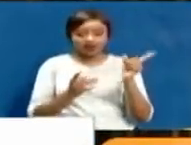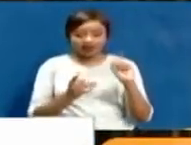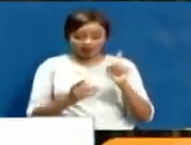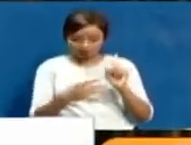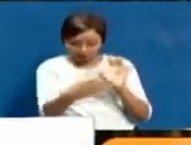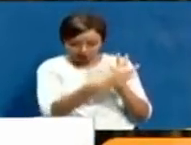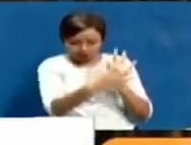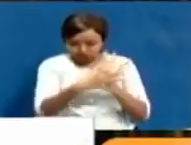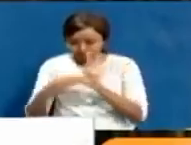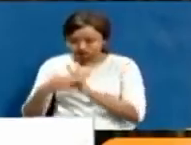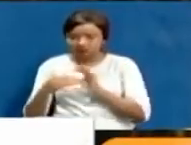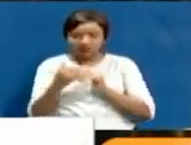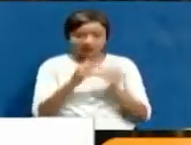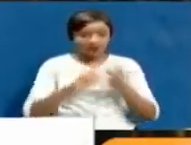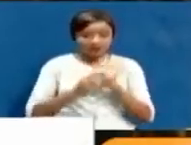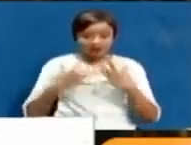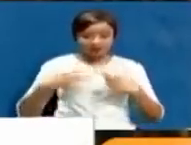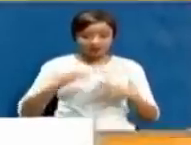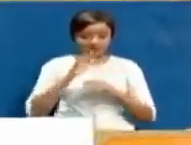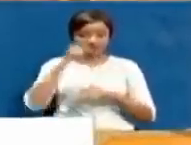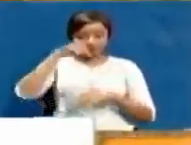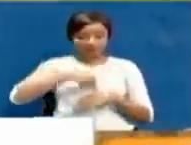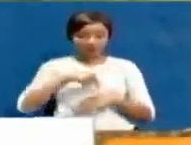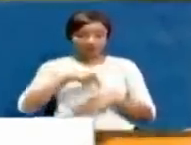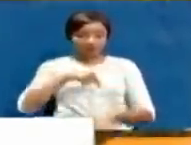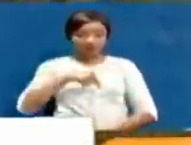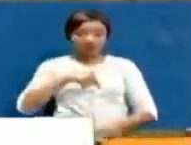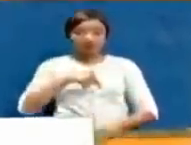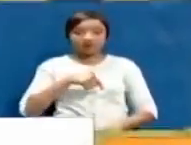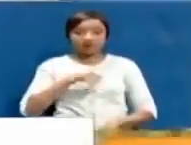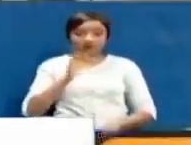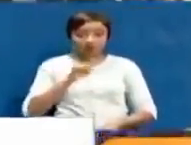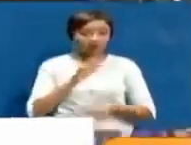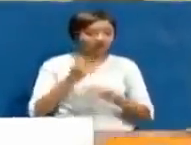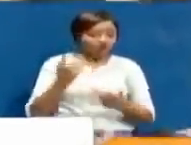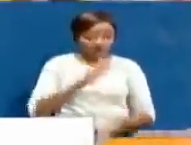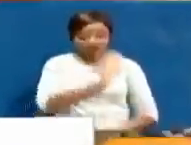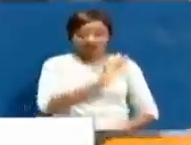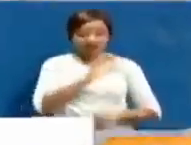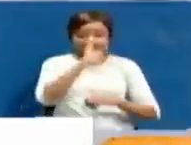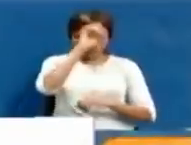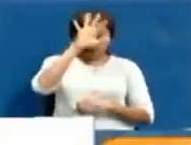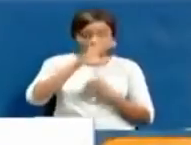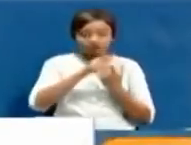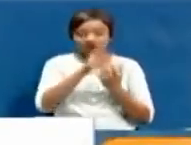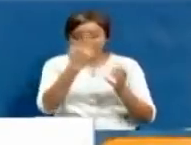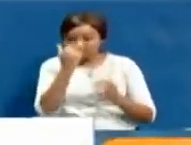hivyo ni kumaanisha kuna watu ambao huwa wanatoka katika hizo kaunti wanaenda Nairobi. In the last 7 days, Kiambu has